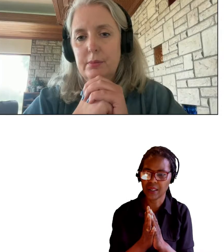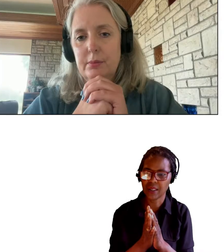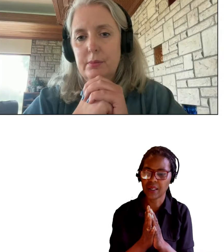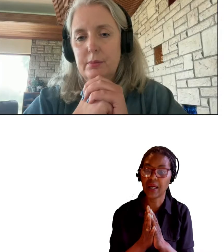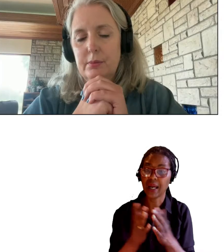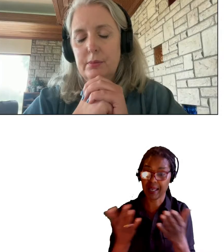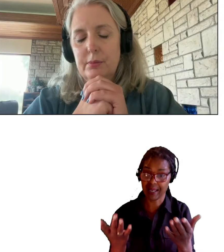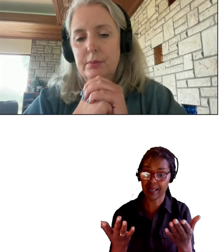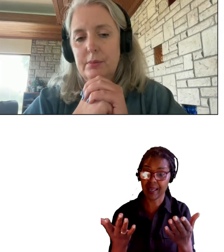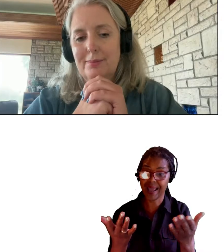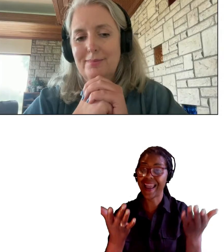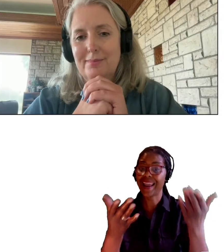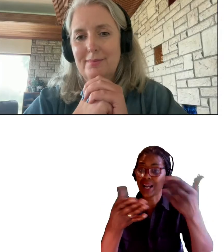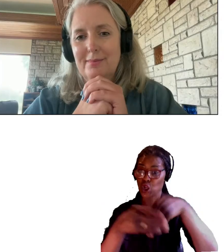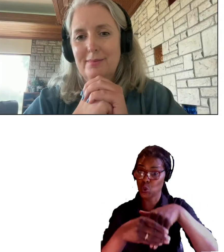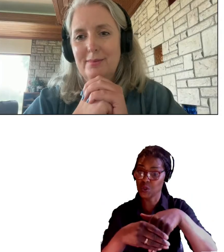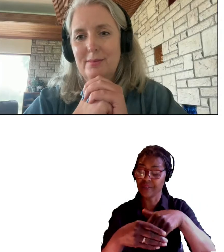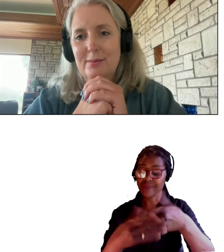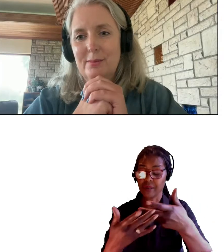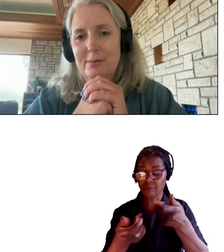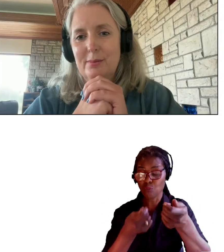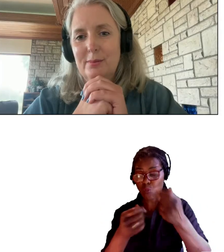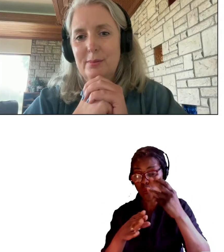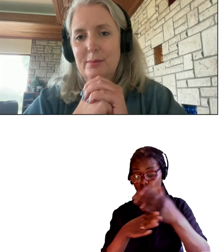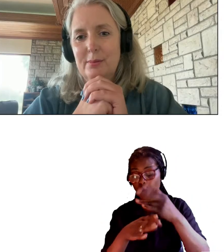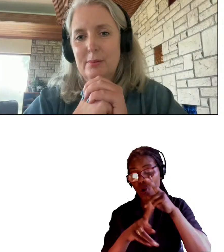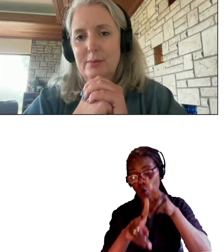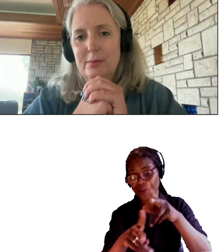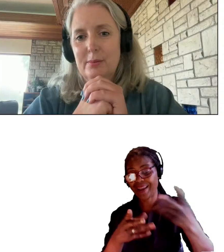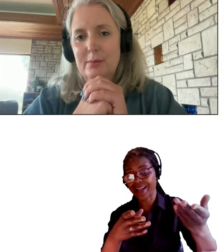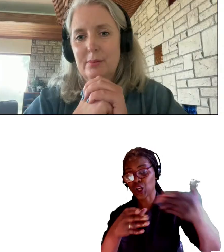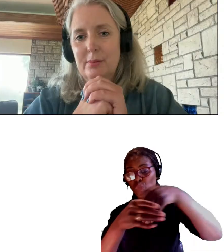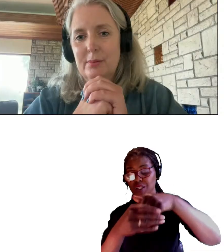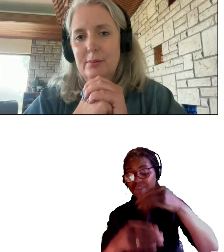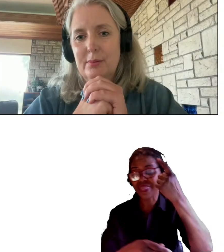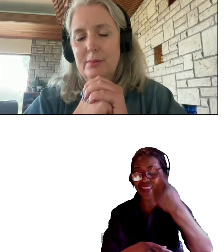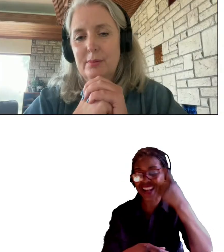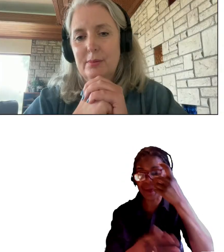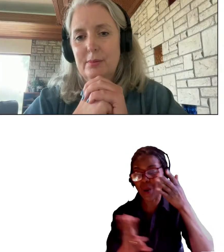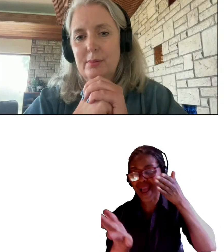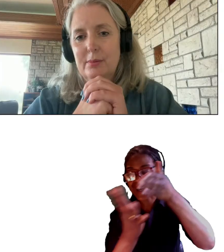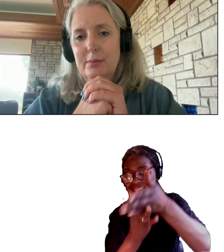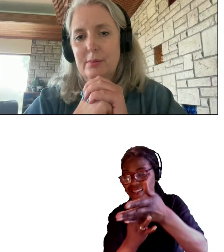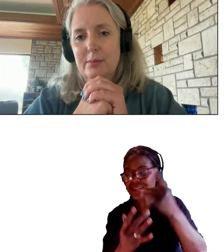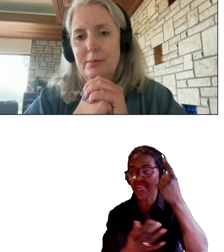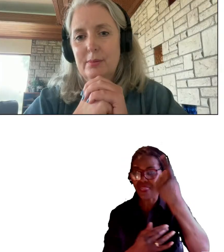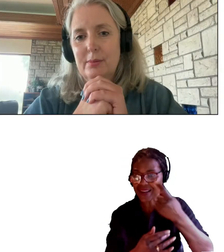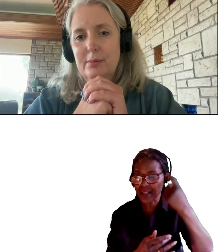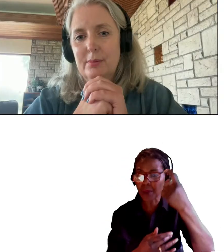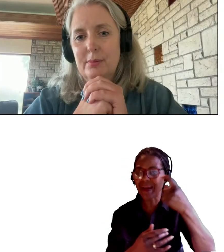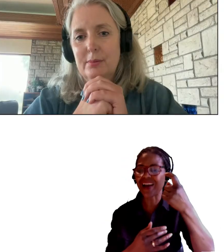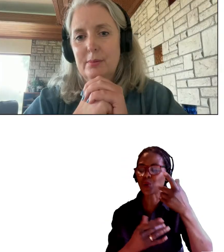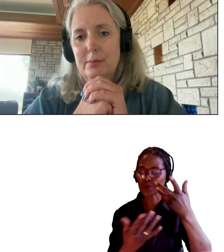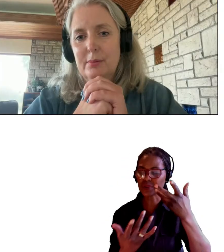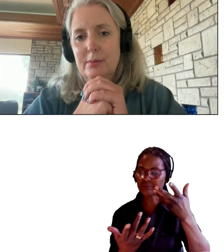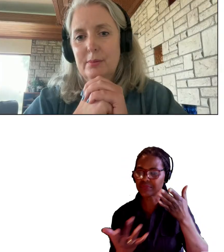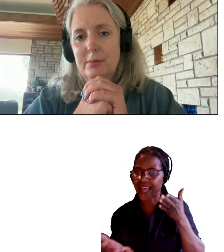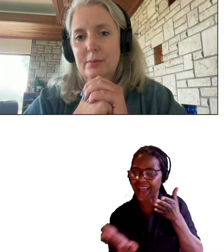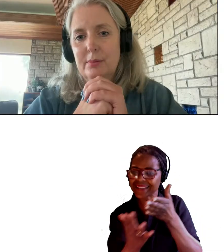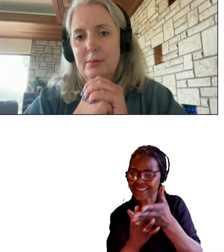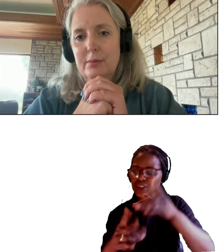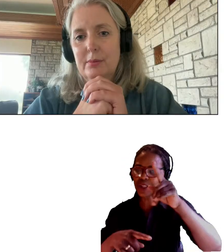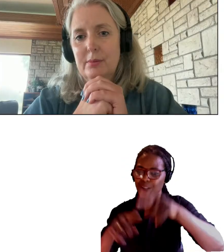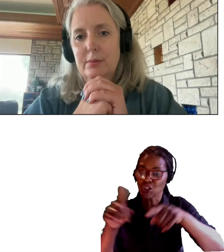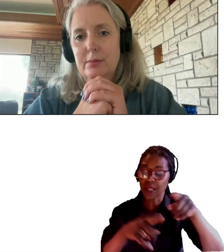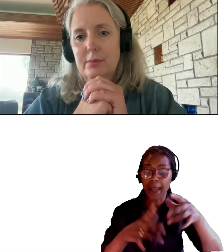being inclusive, dealing with those things, thinking about access, thinking about diversity. So it might not be the subject of the proposal